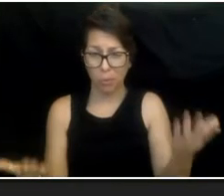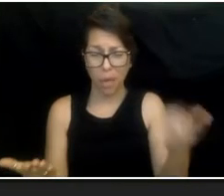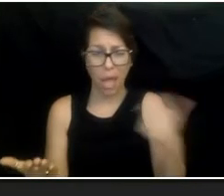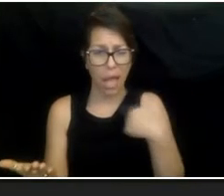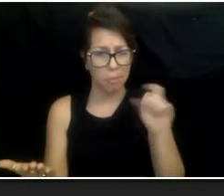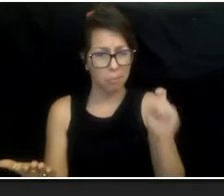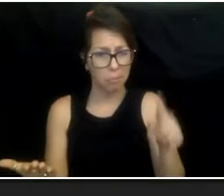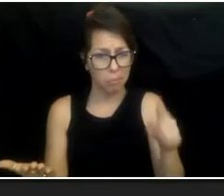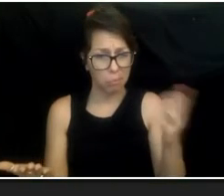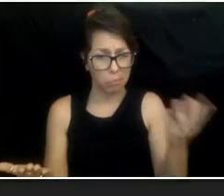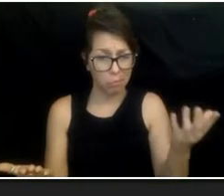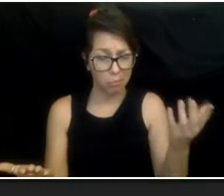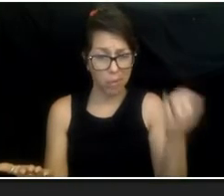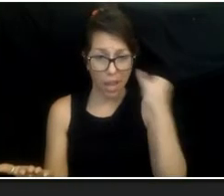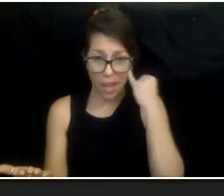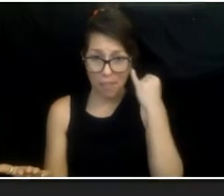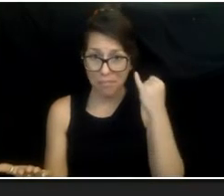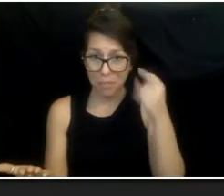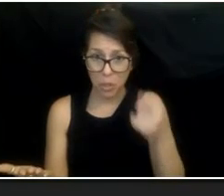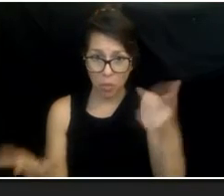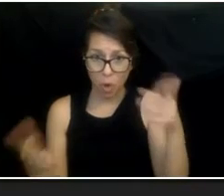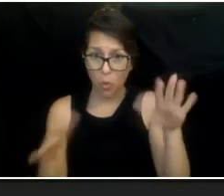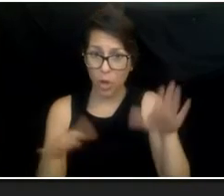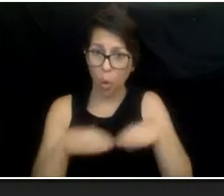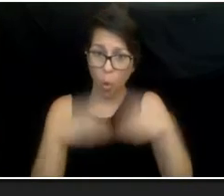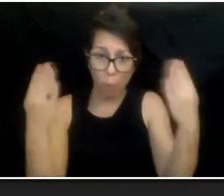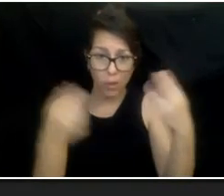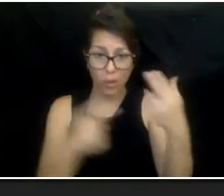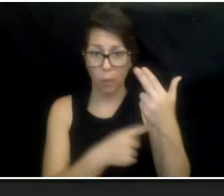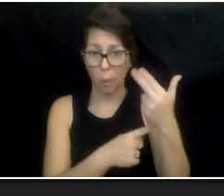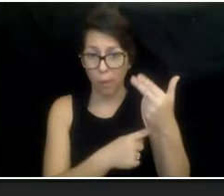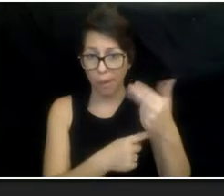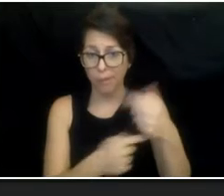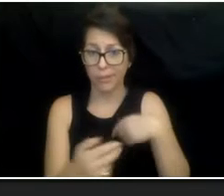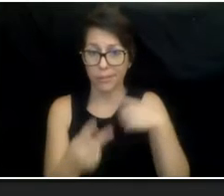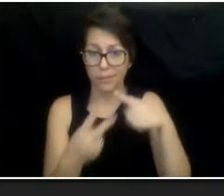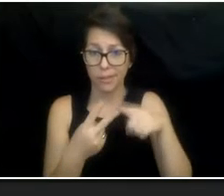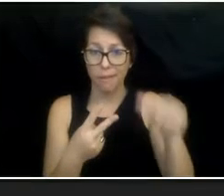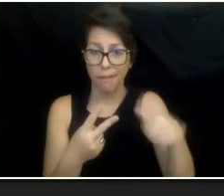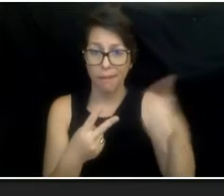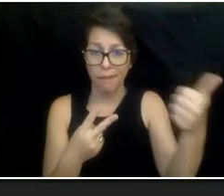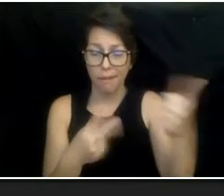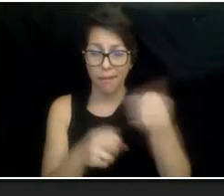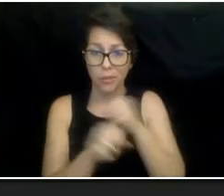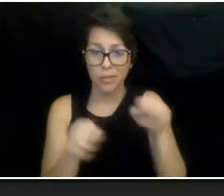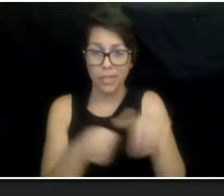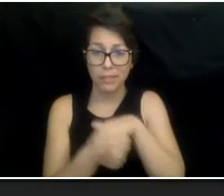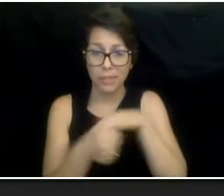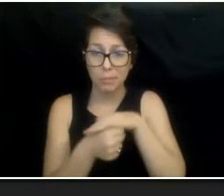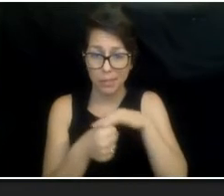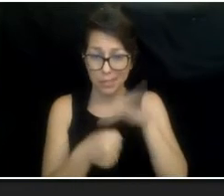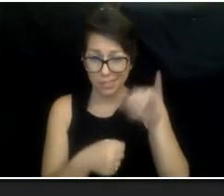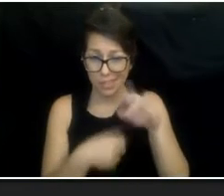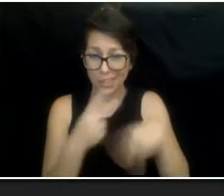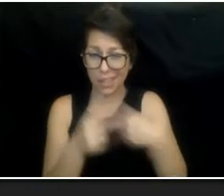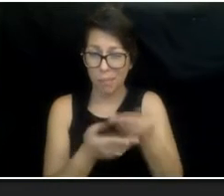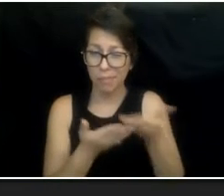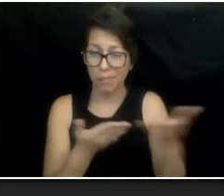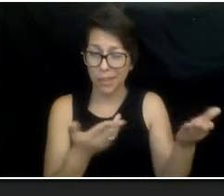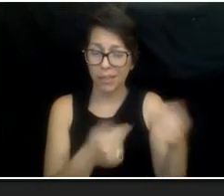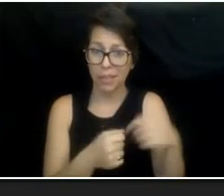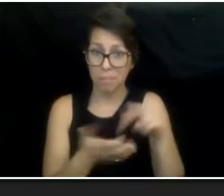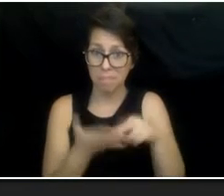housing stop particularly for DV was so packed and the waiting list was so long that oftentimes people didn't come